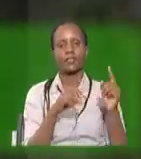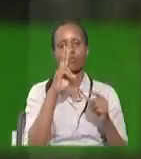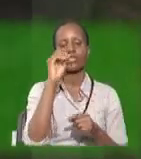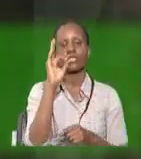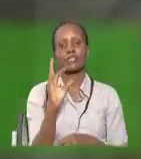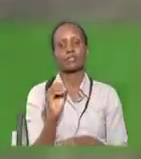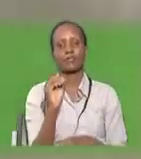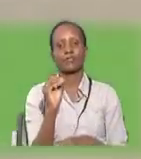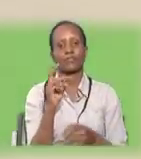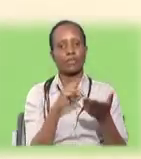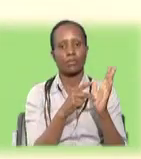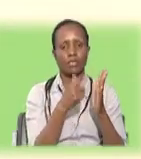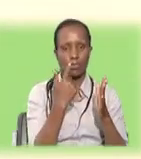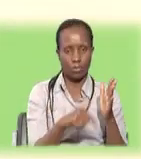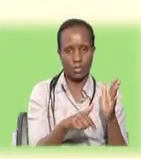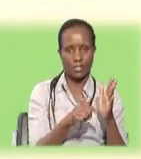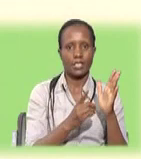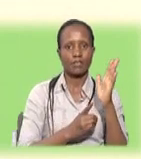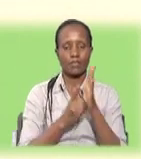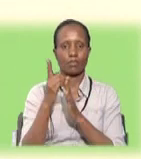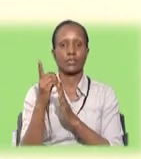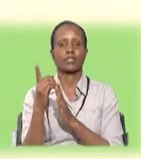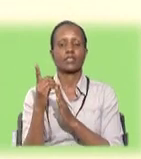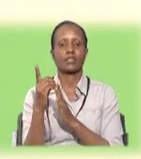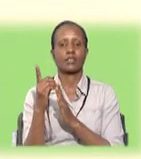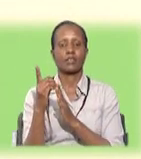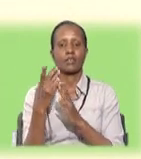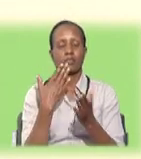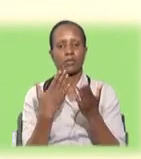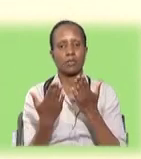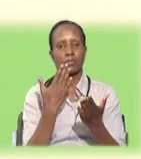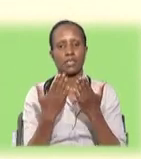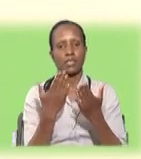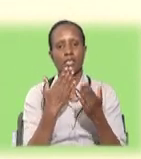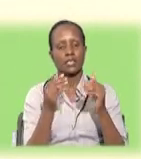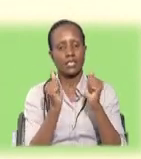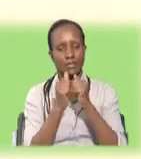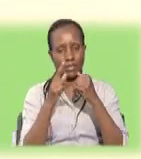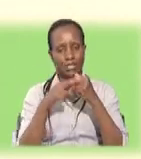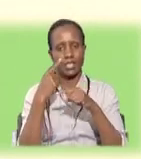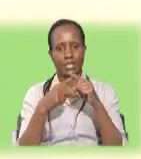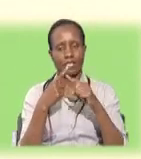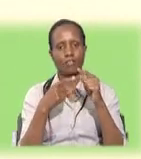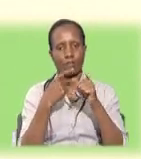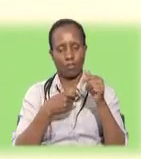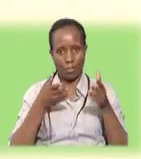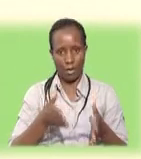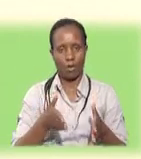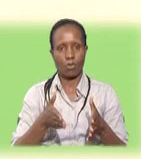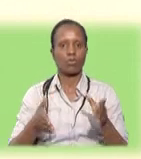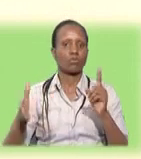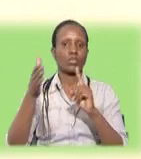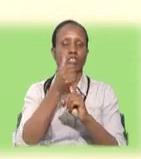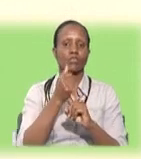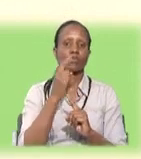2030. This meant that the development would take about 17 years from, let's say, this year